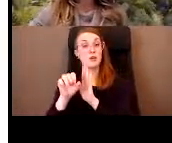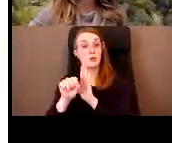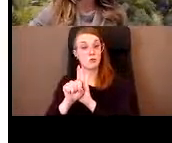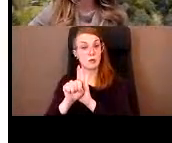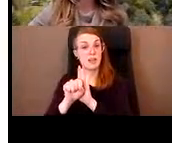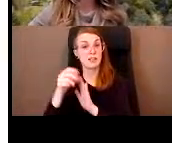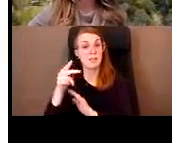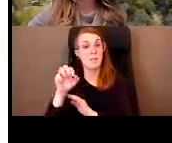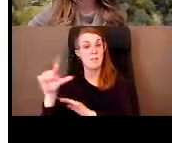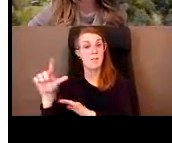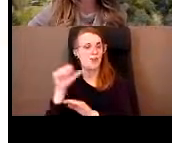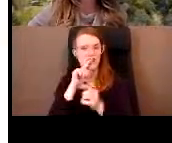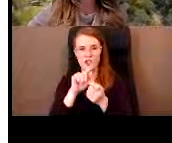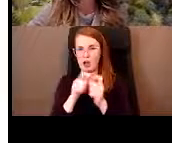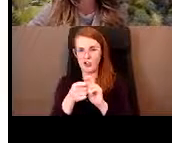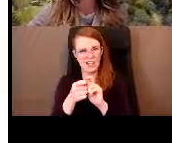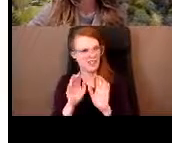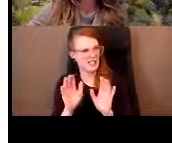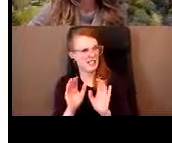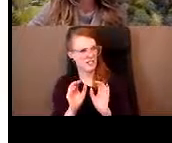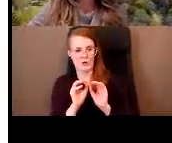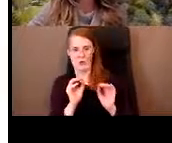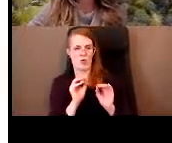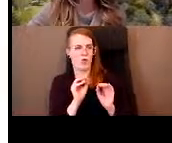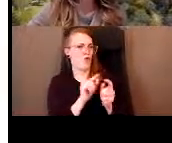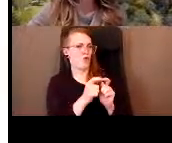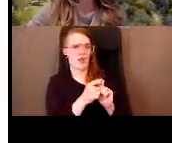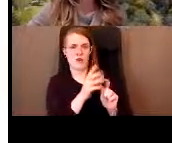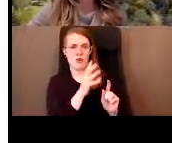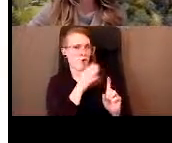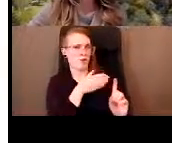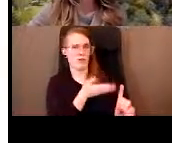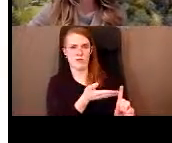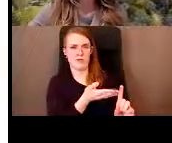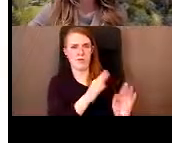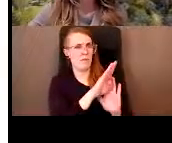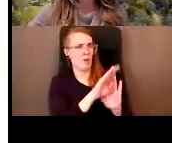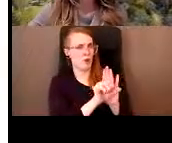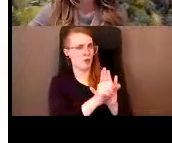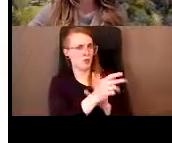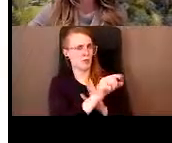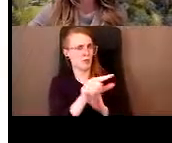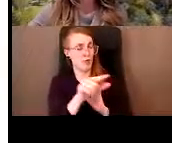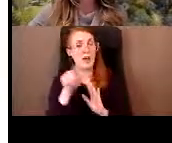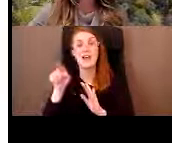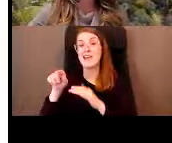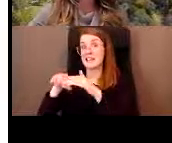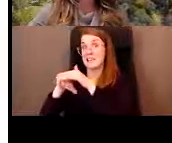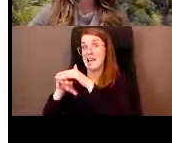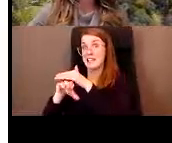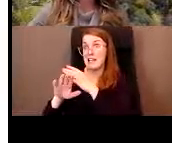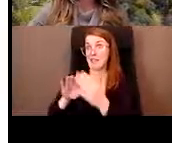not changing. We're not changing any water access there. This is talking about access into Barton Creek and Lady Bird